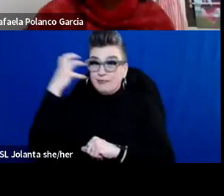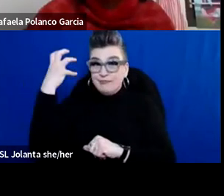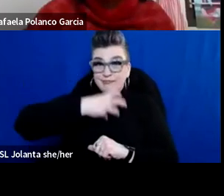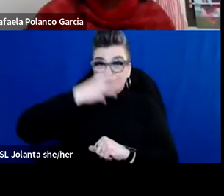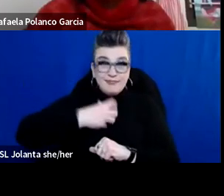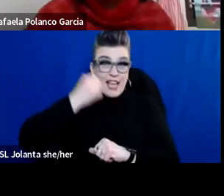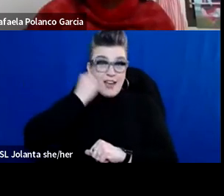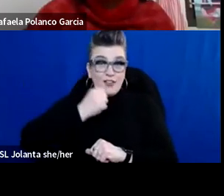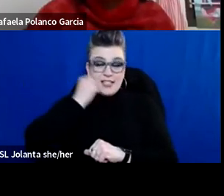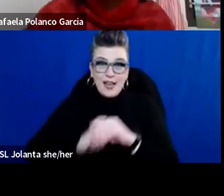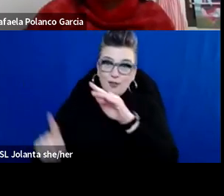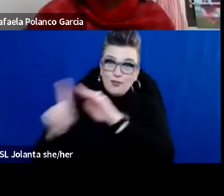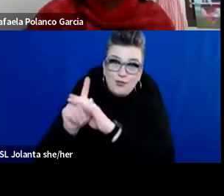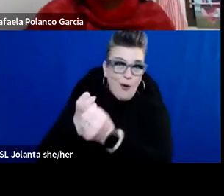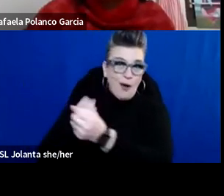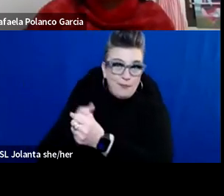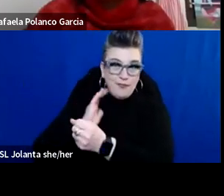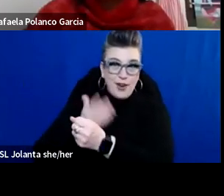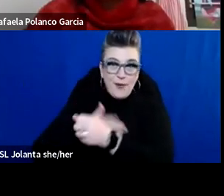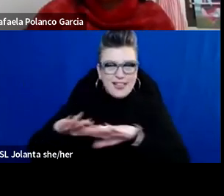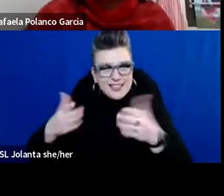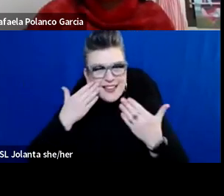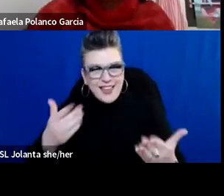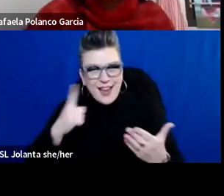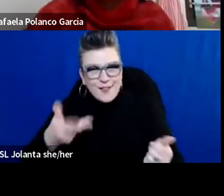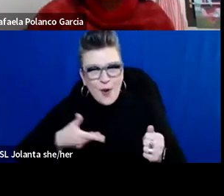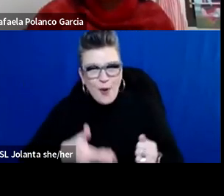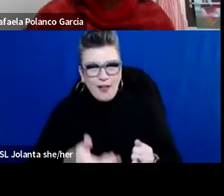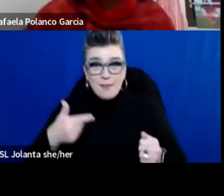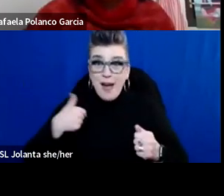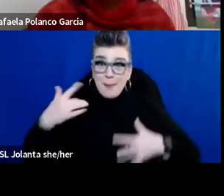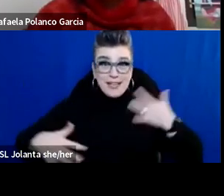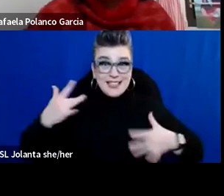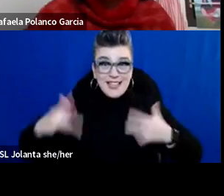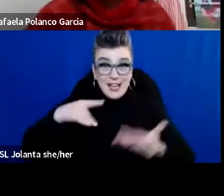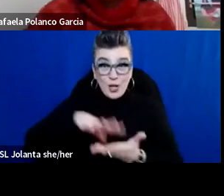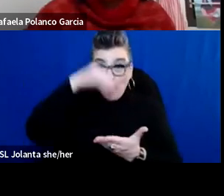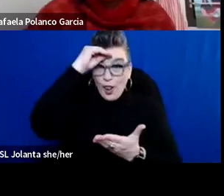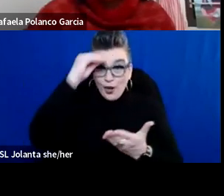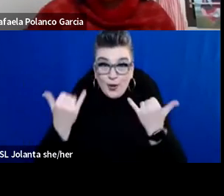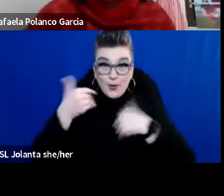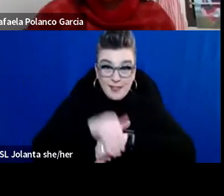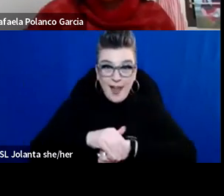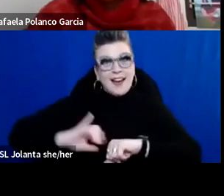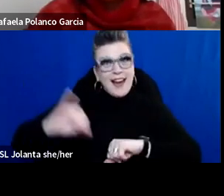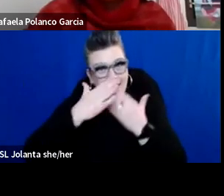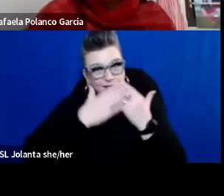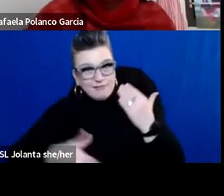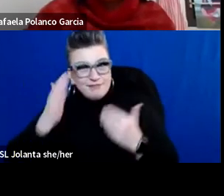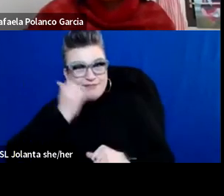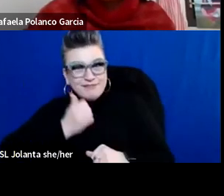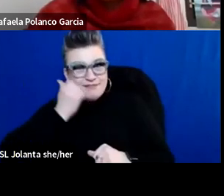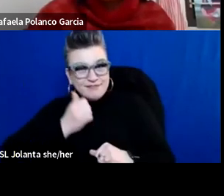so much for welcoming me i'm excited to be a learner tonight but also a learner every day moving forward um and i will